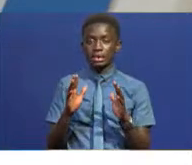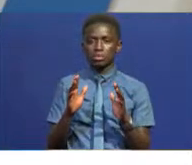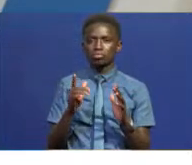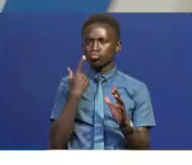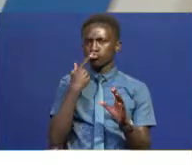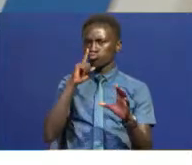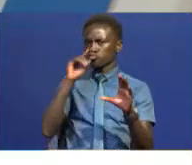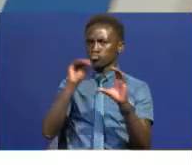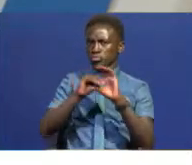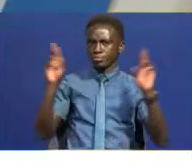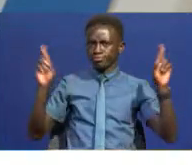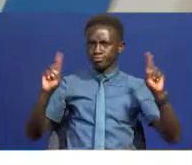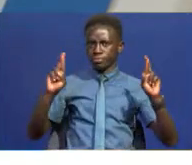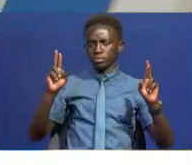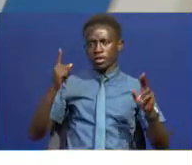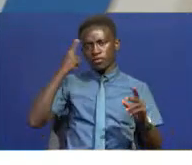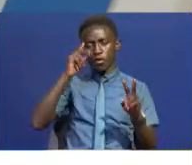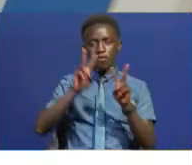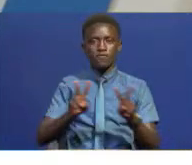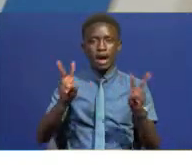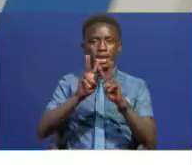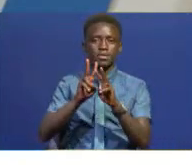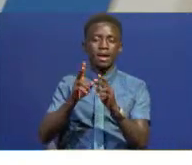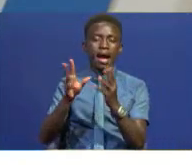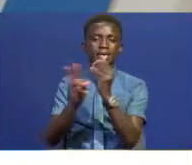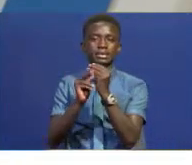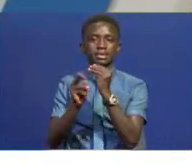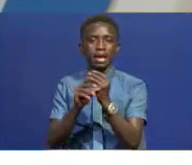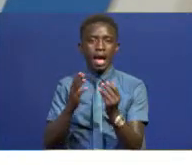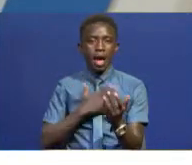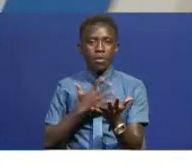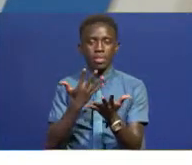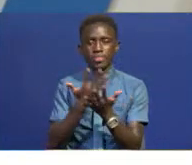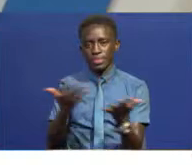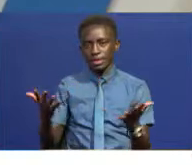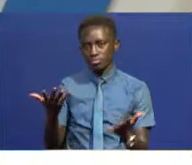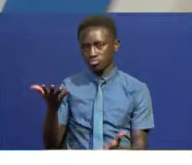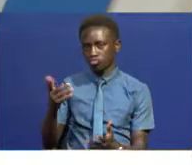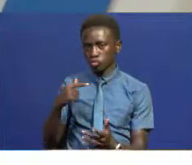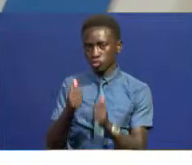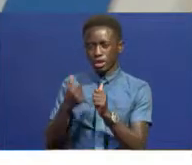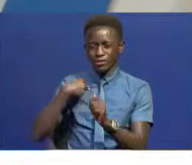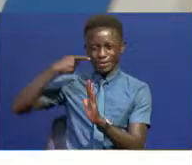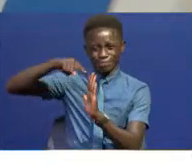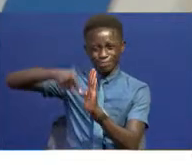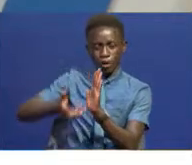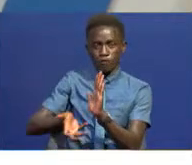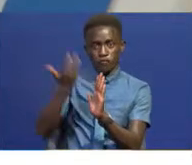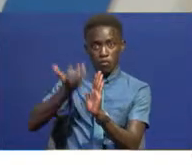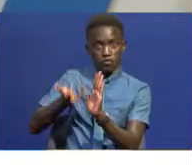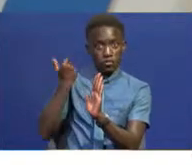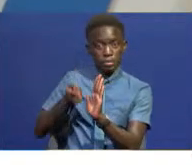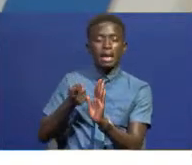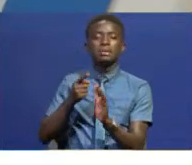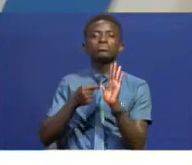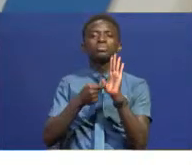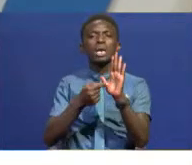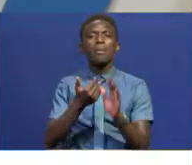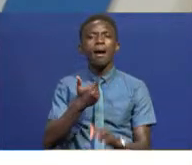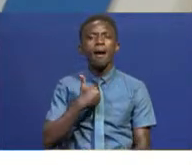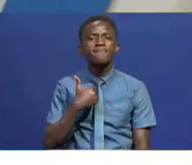addition to some of our minerals. For instance, we have an investor who